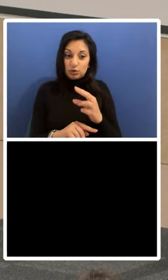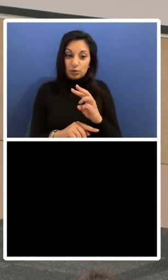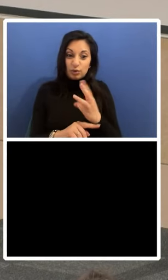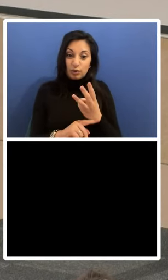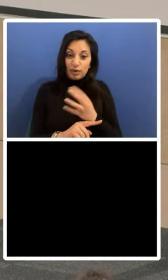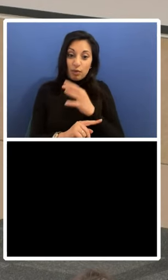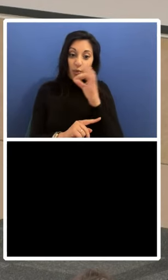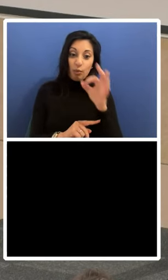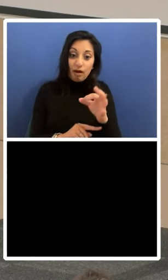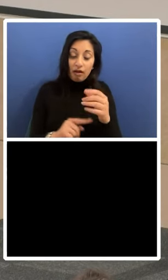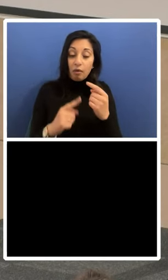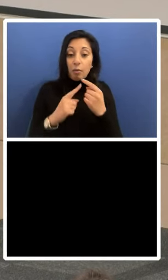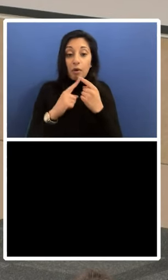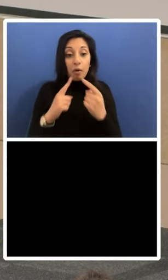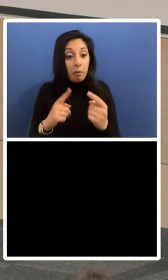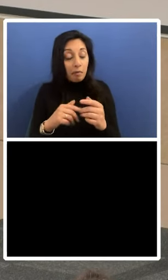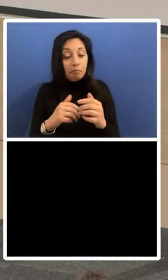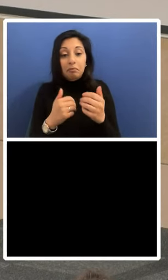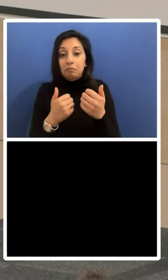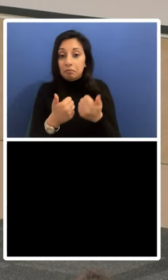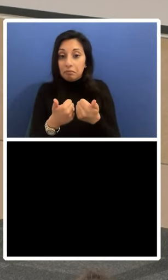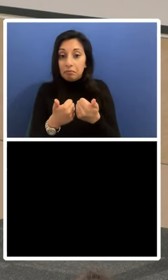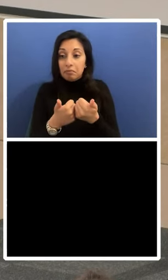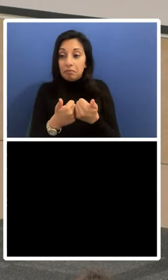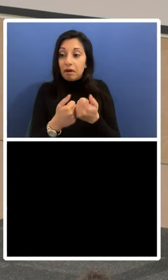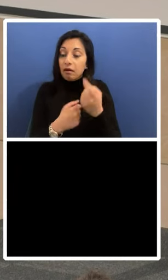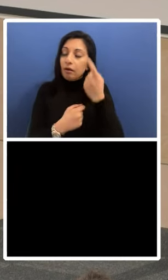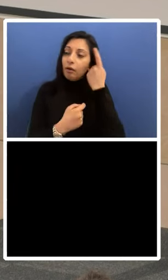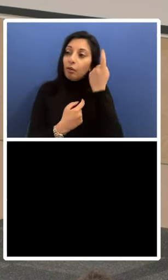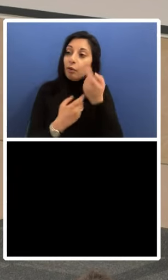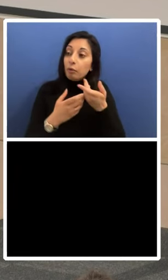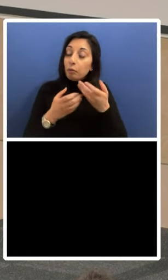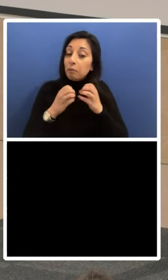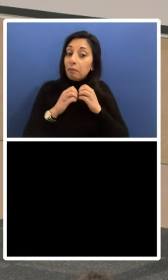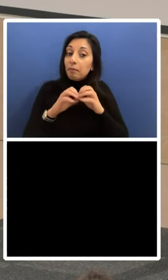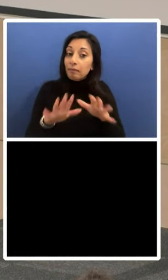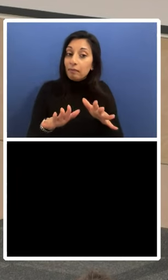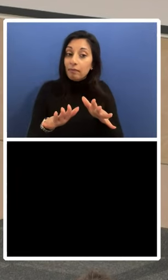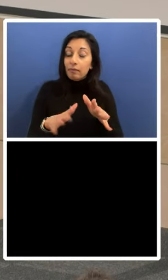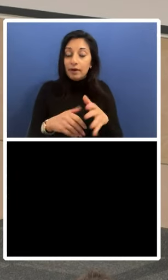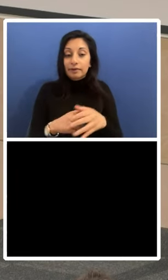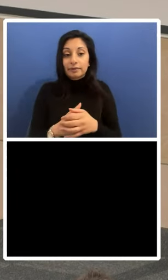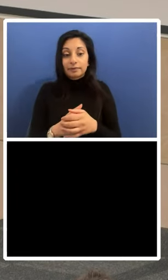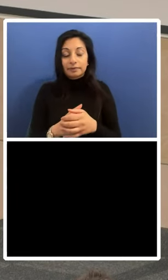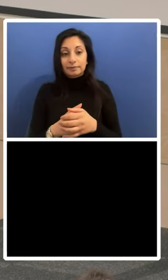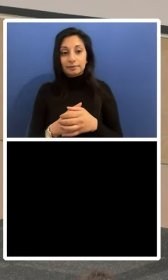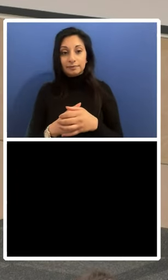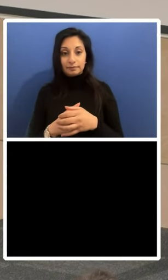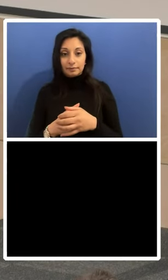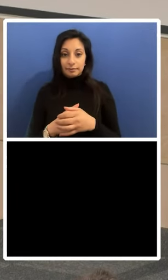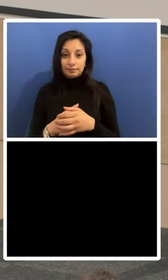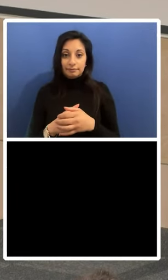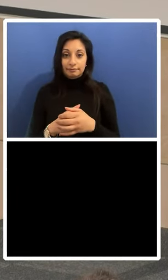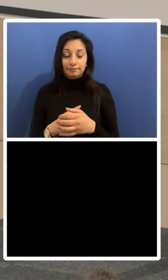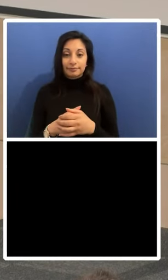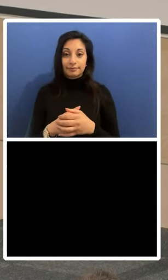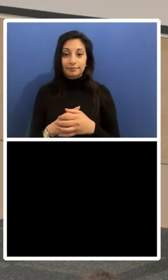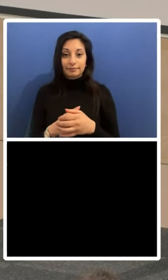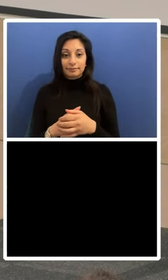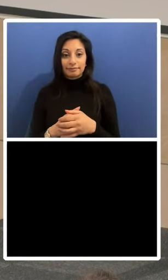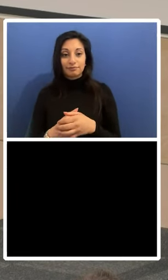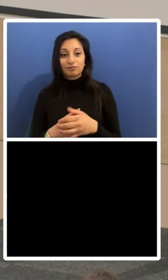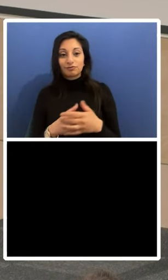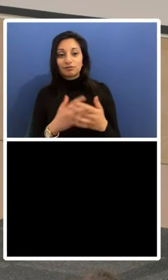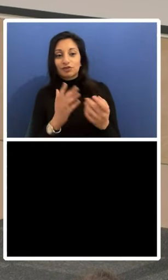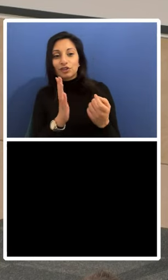that's okay. get your thoughts on the issues we've been discussing, and also get Bex's comments